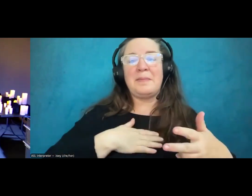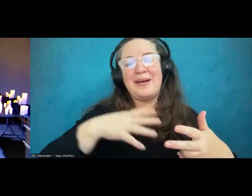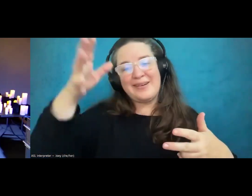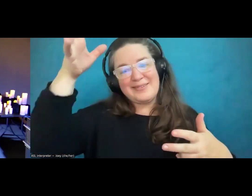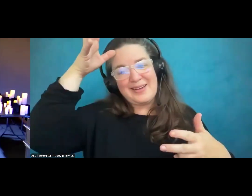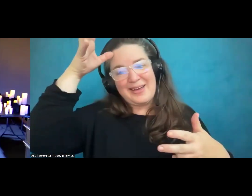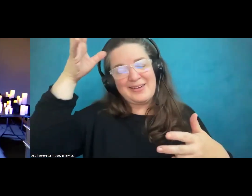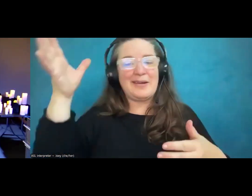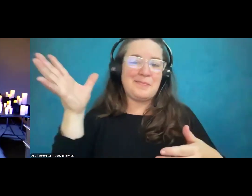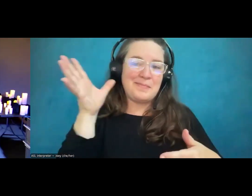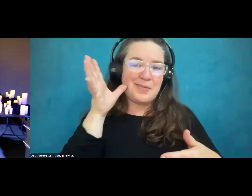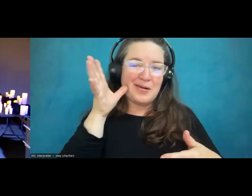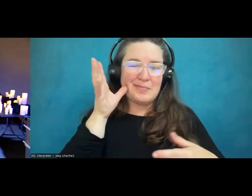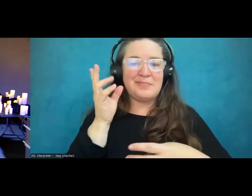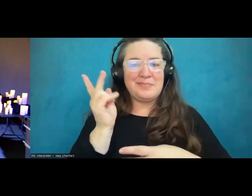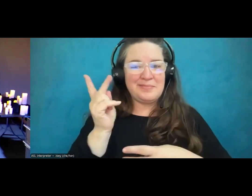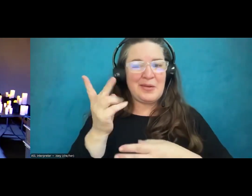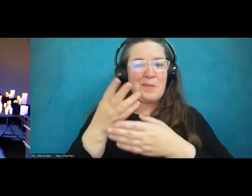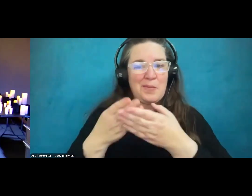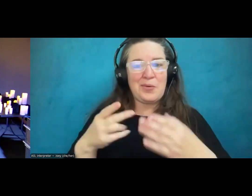That's the closest I get.